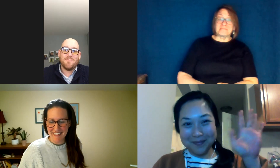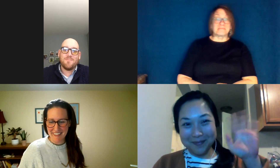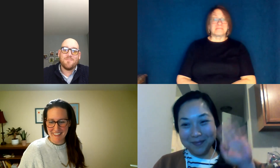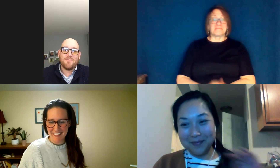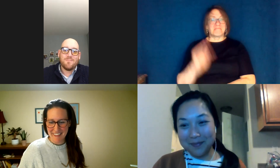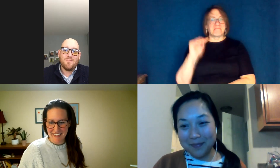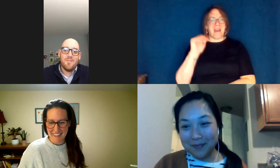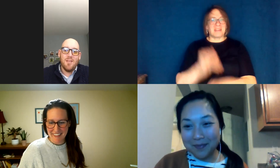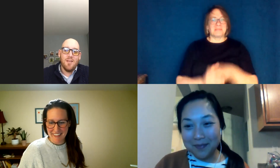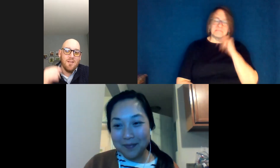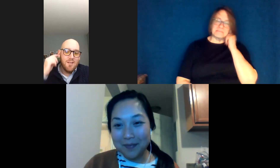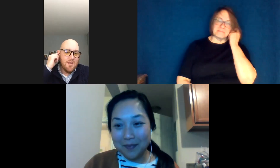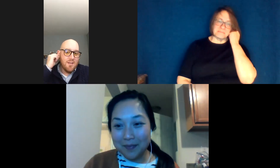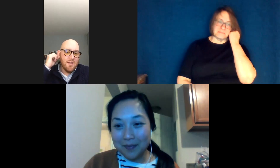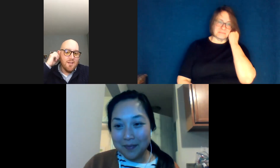Bye.